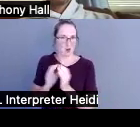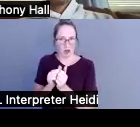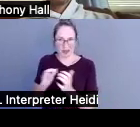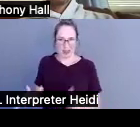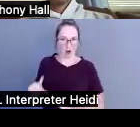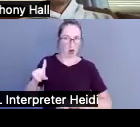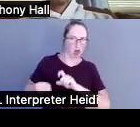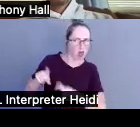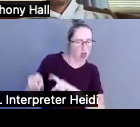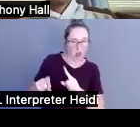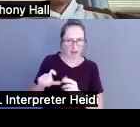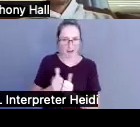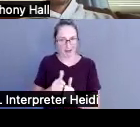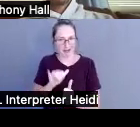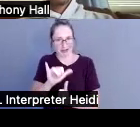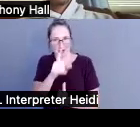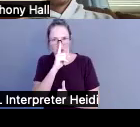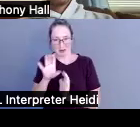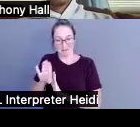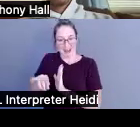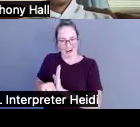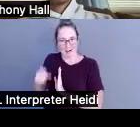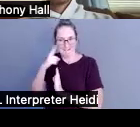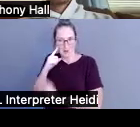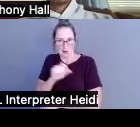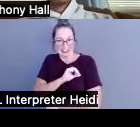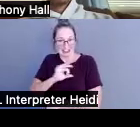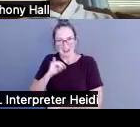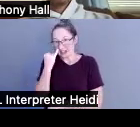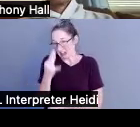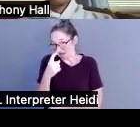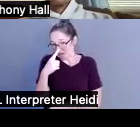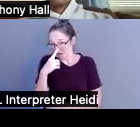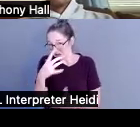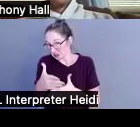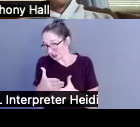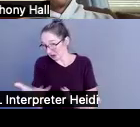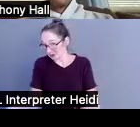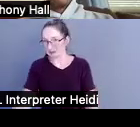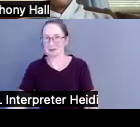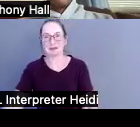question. How was that in the background for the staff, if you would like to share that with us?